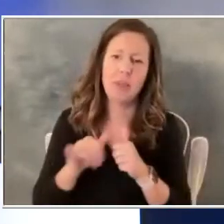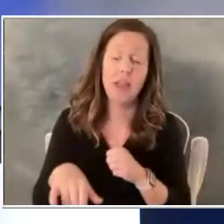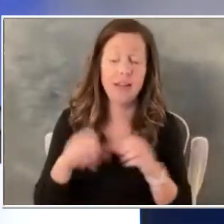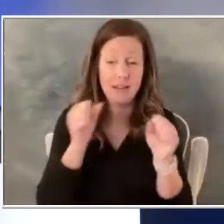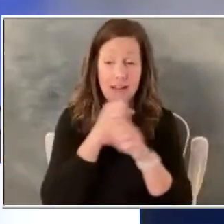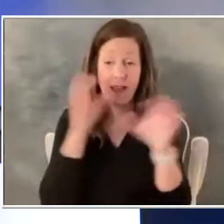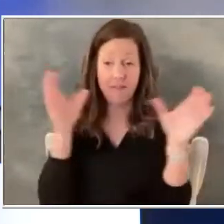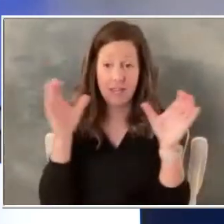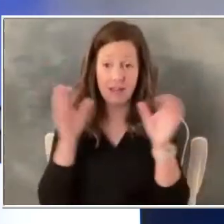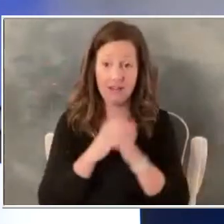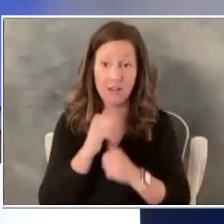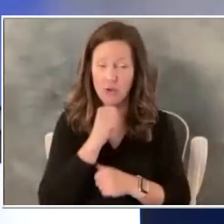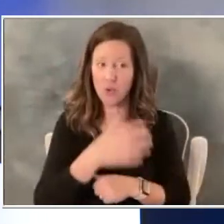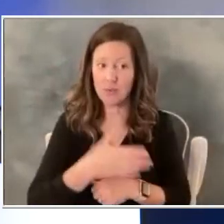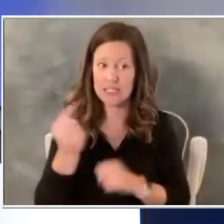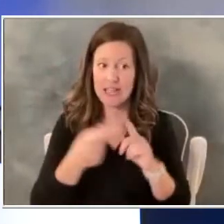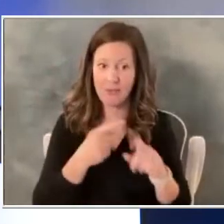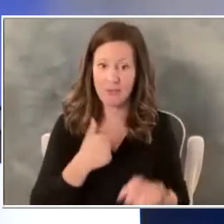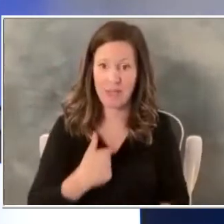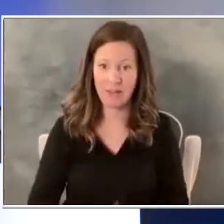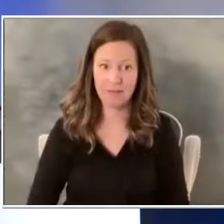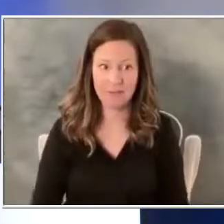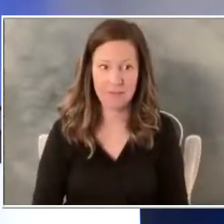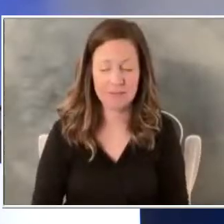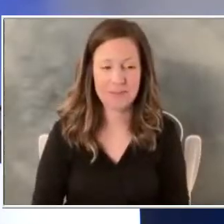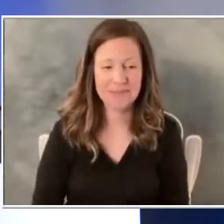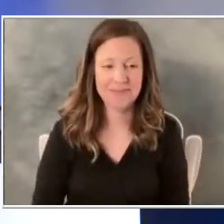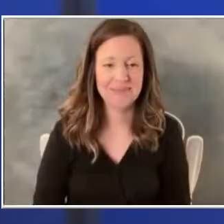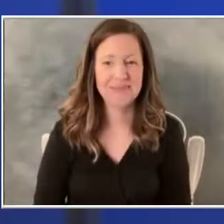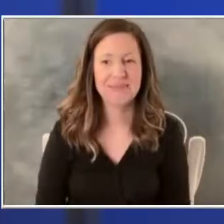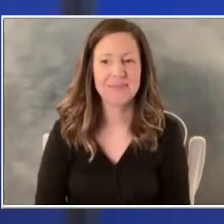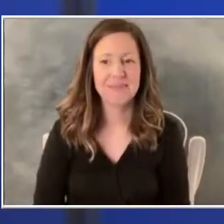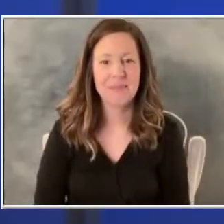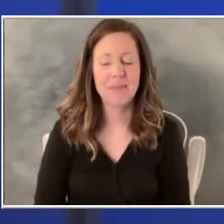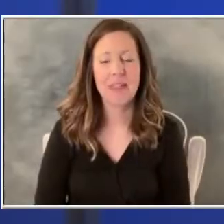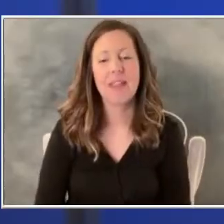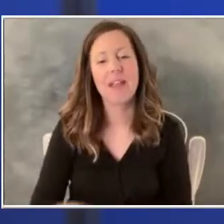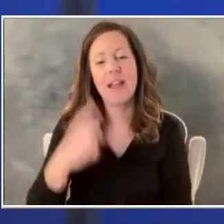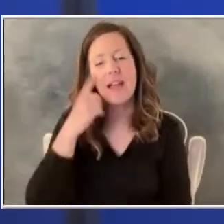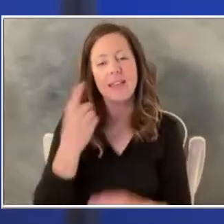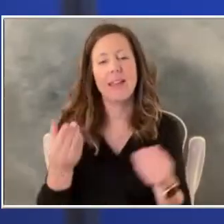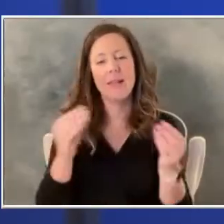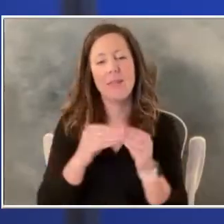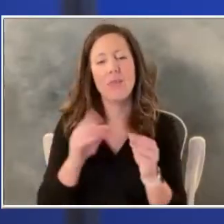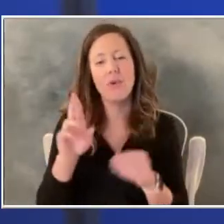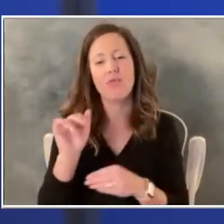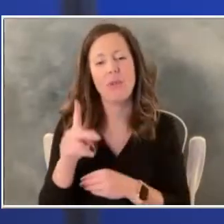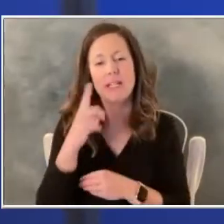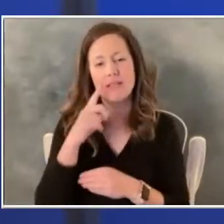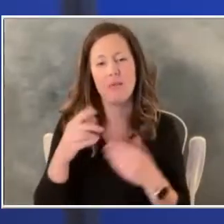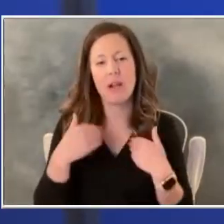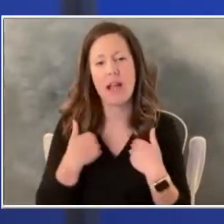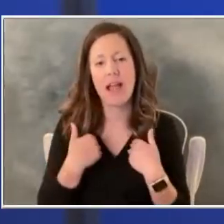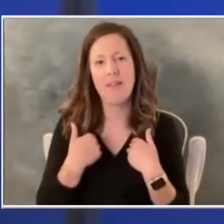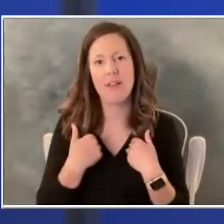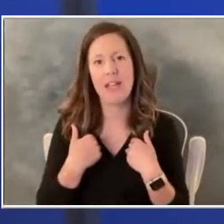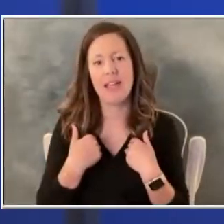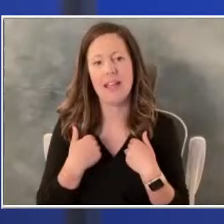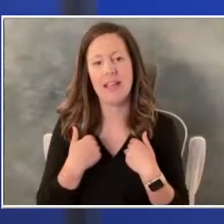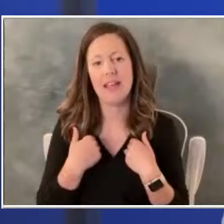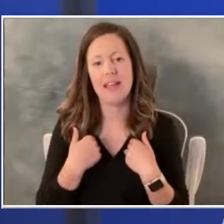my caffeine from me. I think you're at higher risk for having dysfunction in your family if you're a